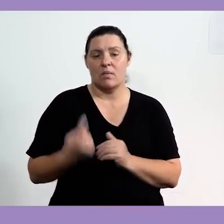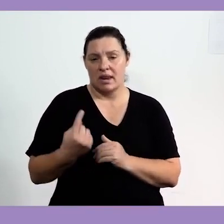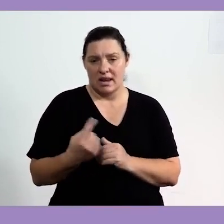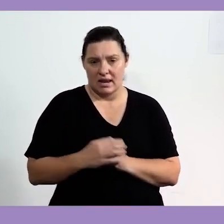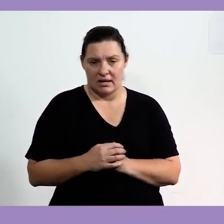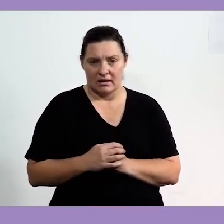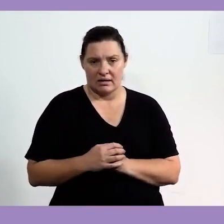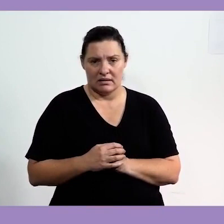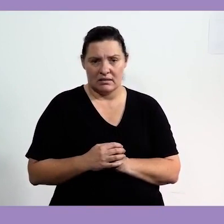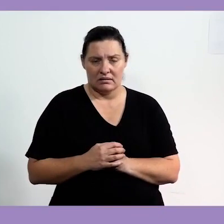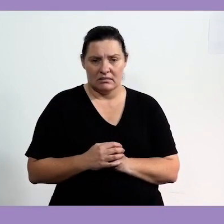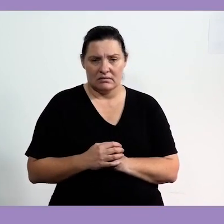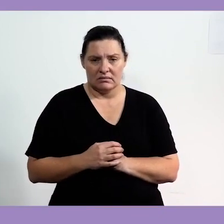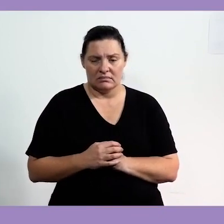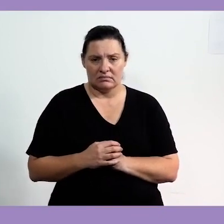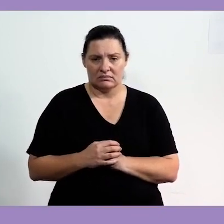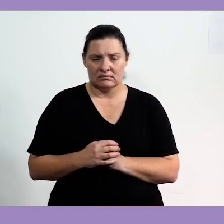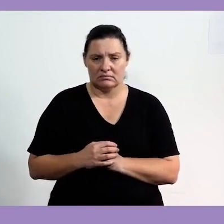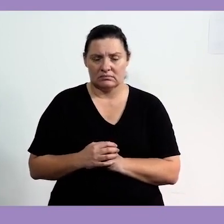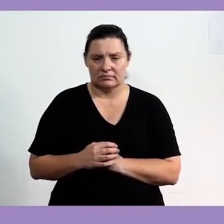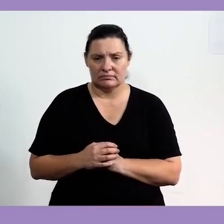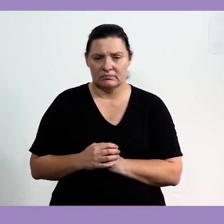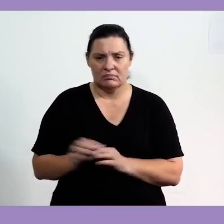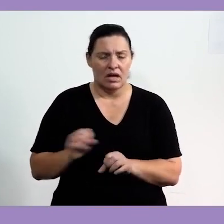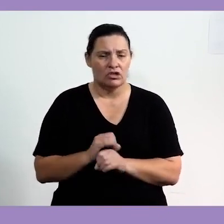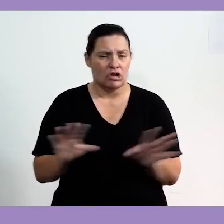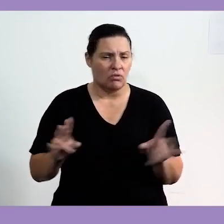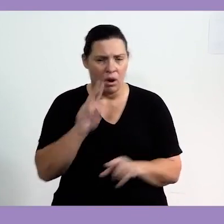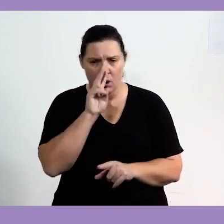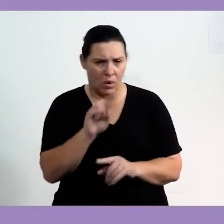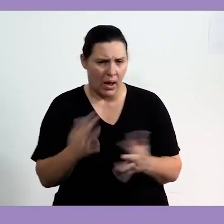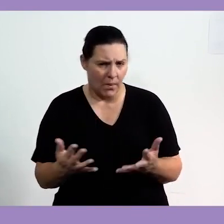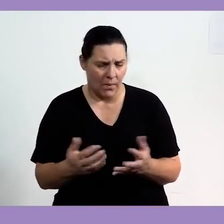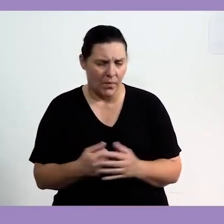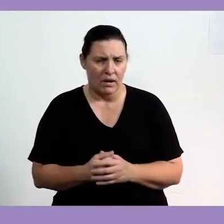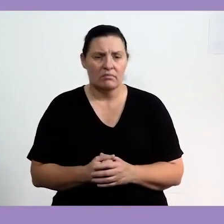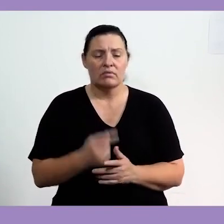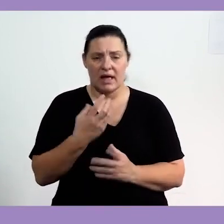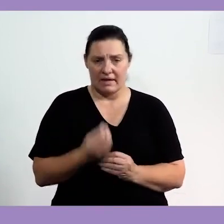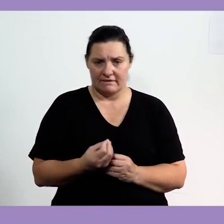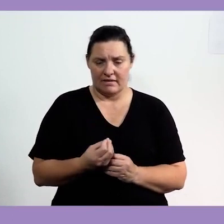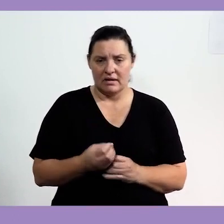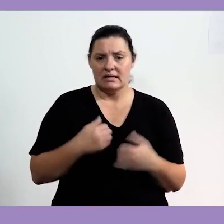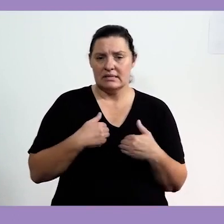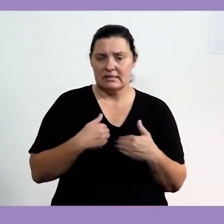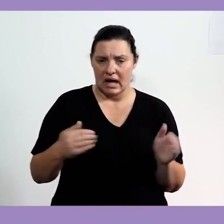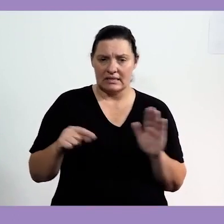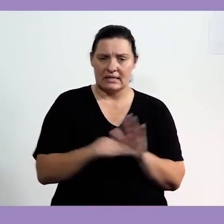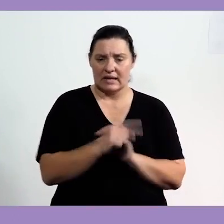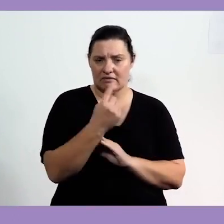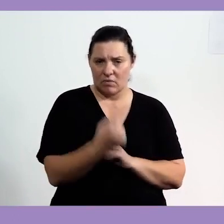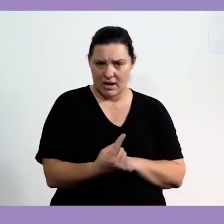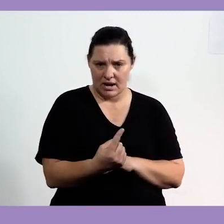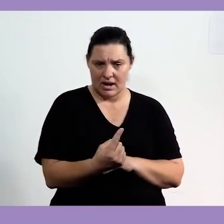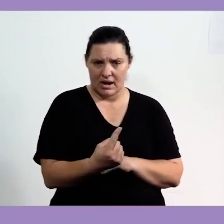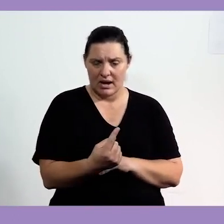subtracting 1. How will the general equation look like? So we know that we are going to start with